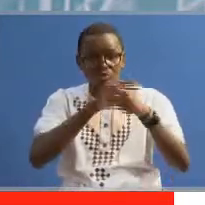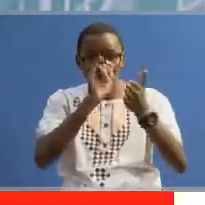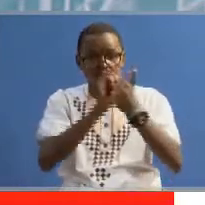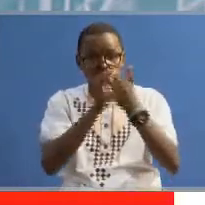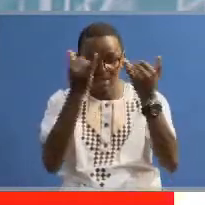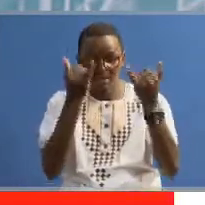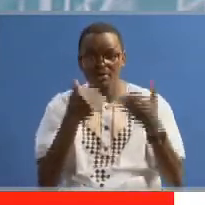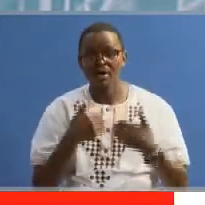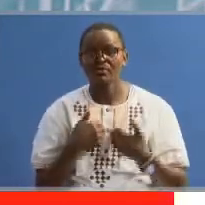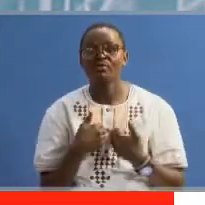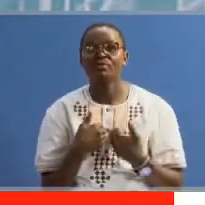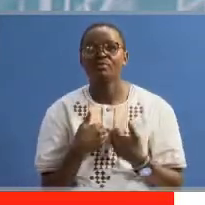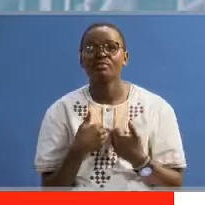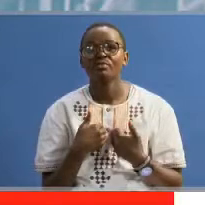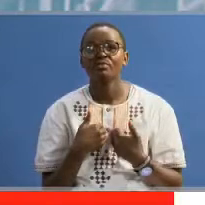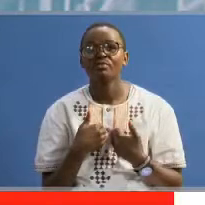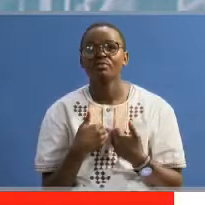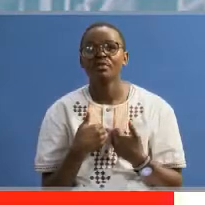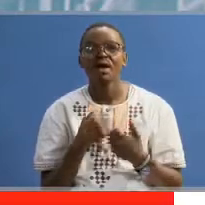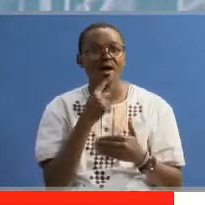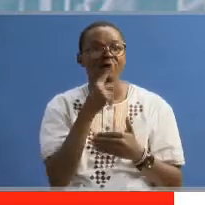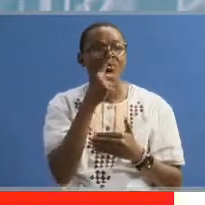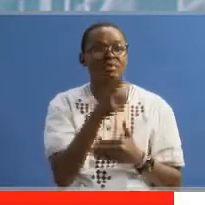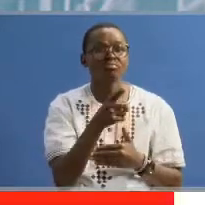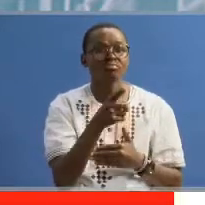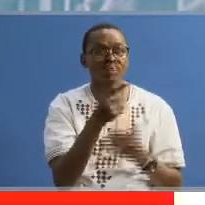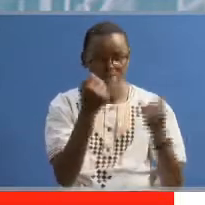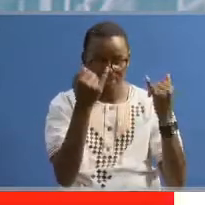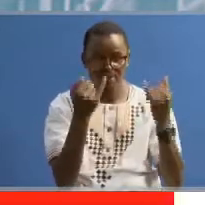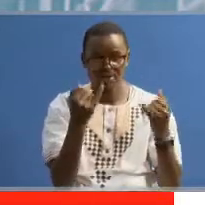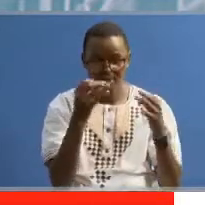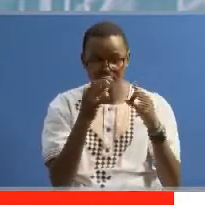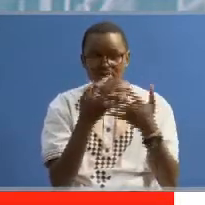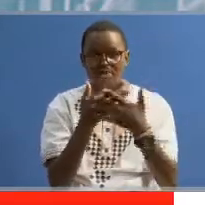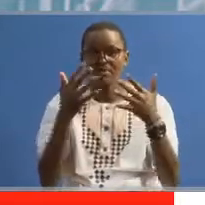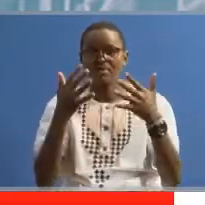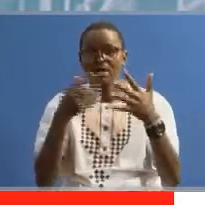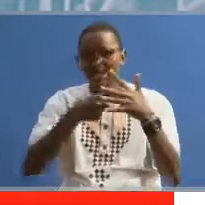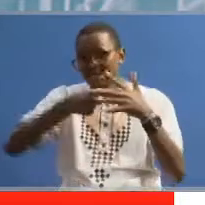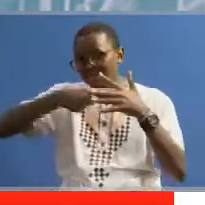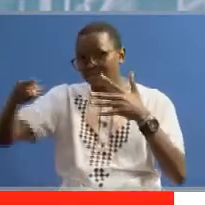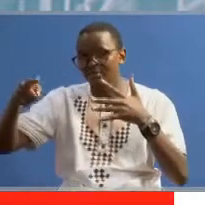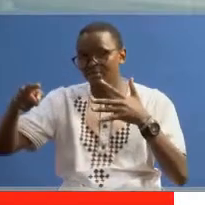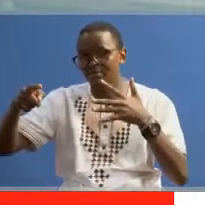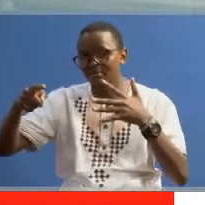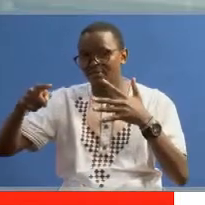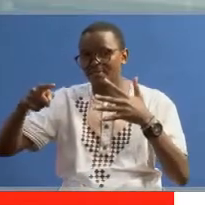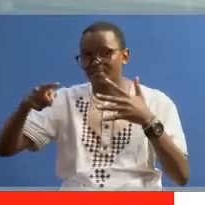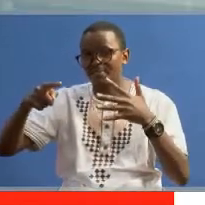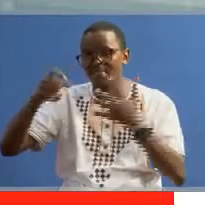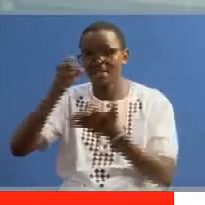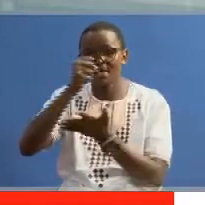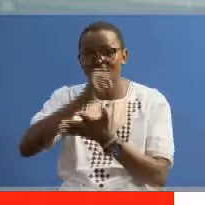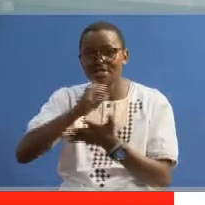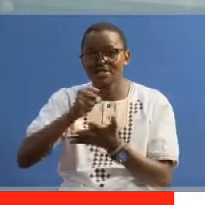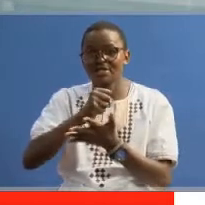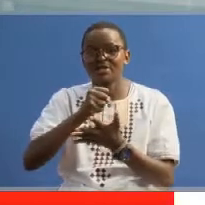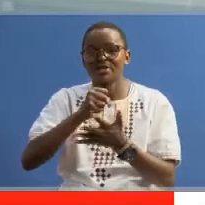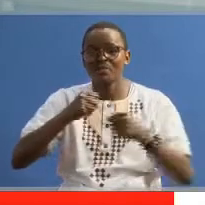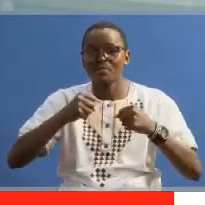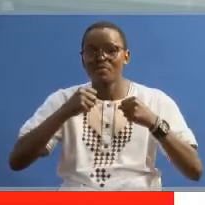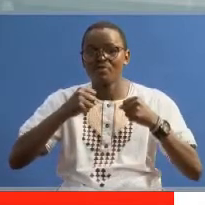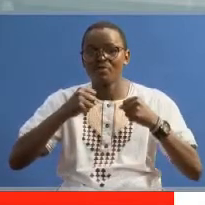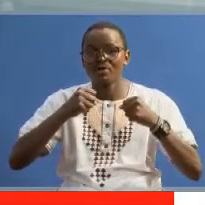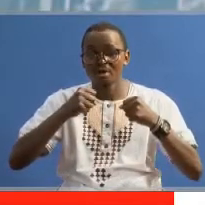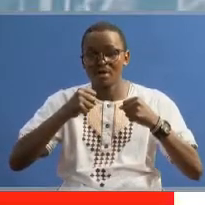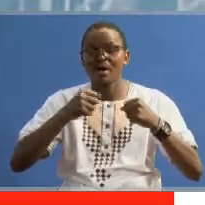we have a command. And right now, if someone disappears, the station commander